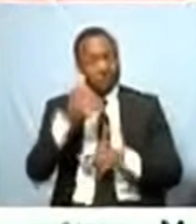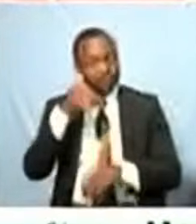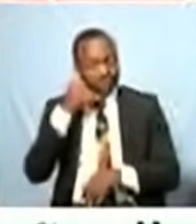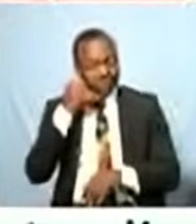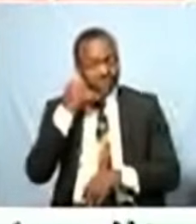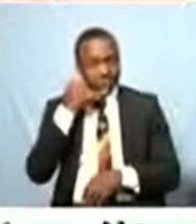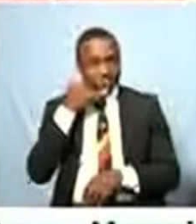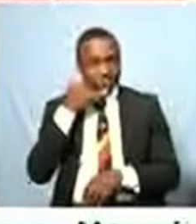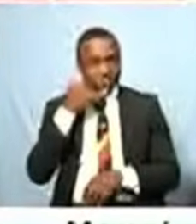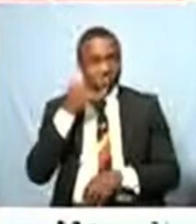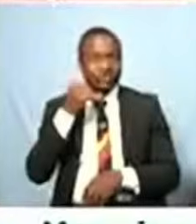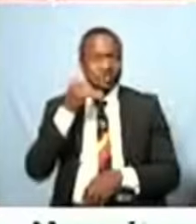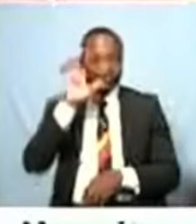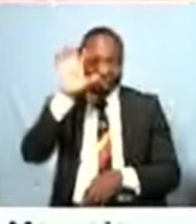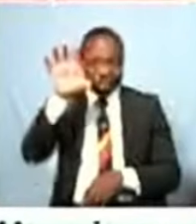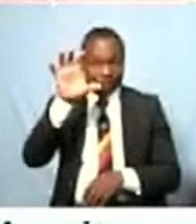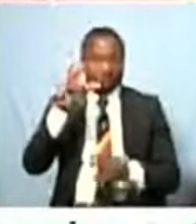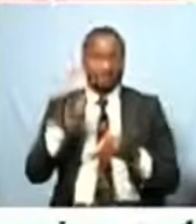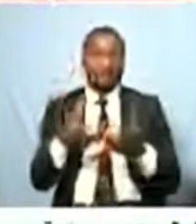engineer,